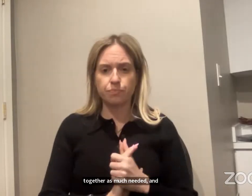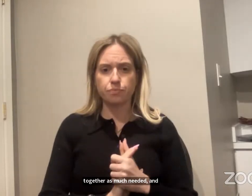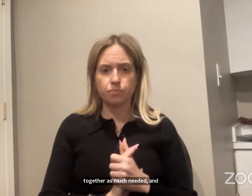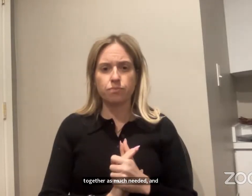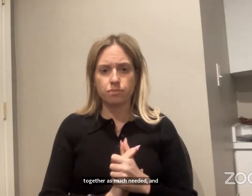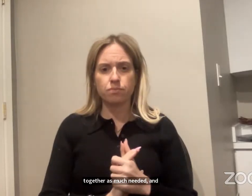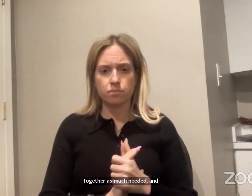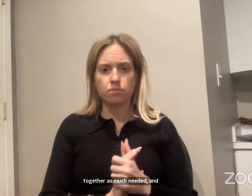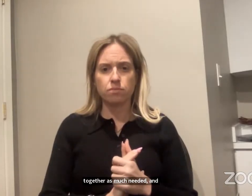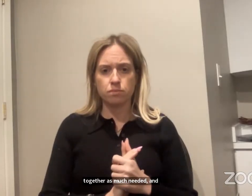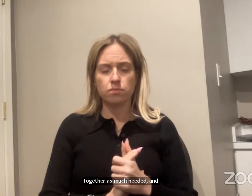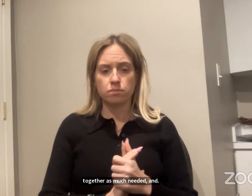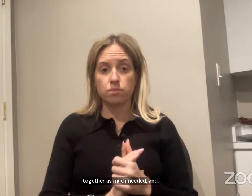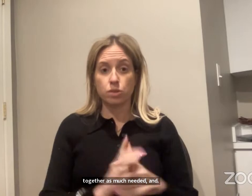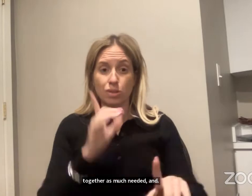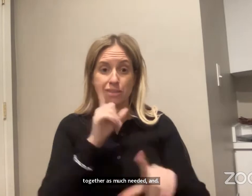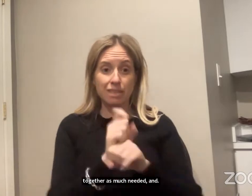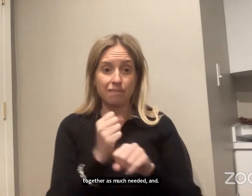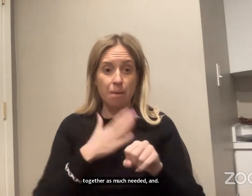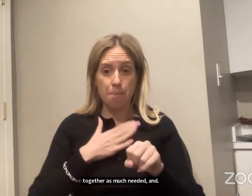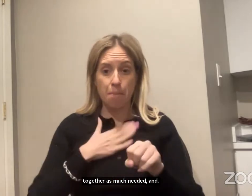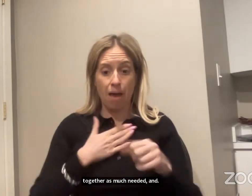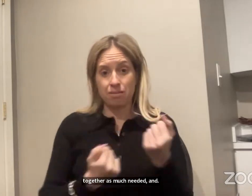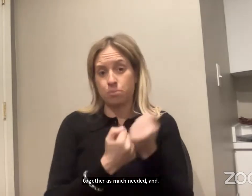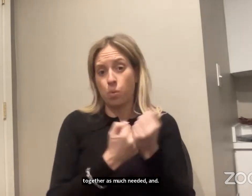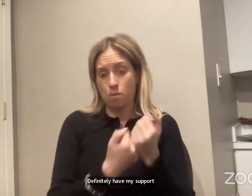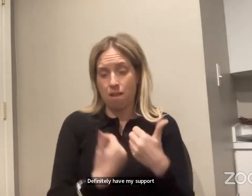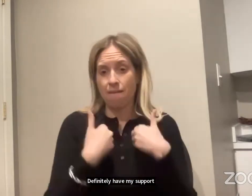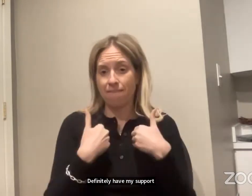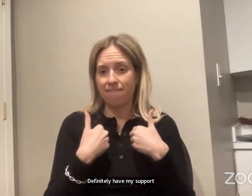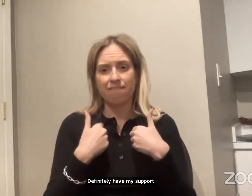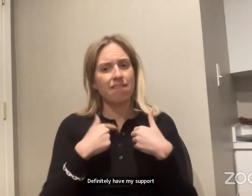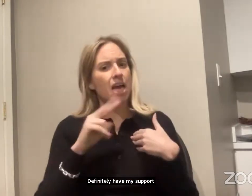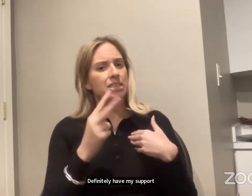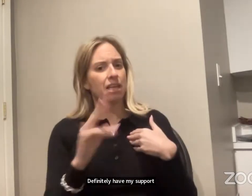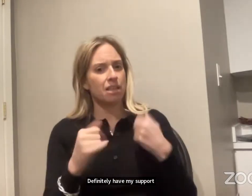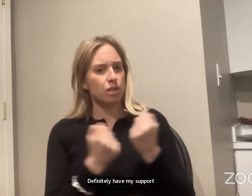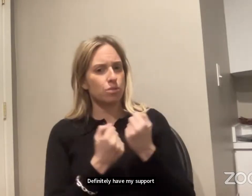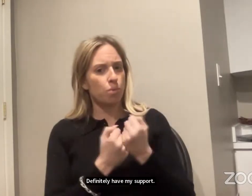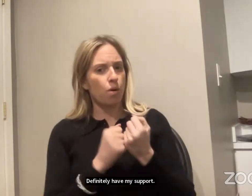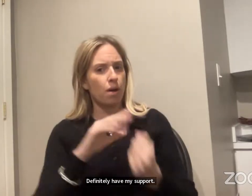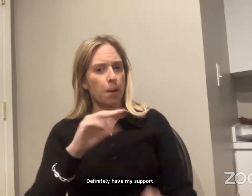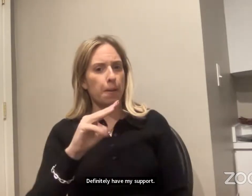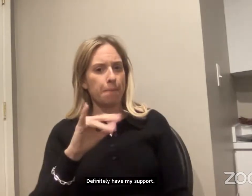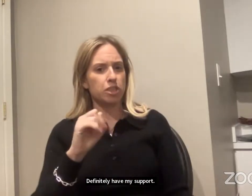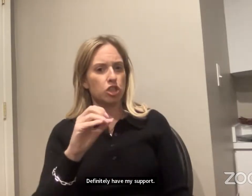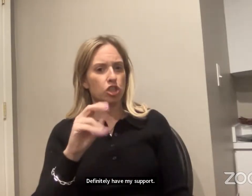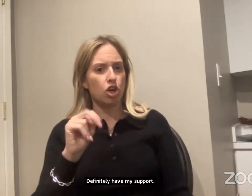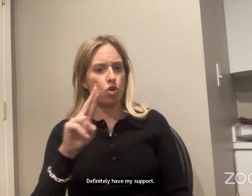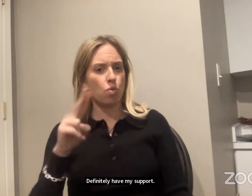definitely have my support. I second that, Commissioner Rhodes.